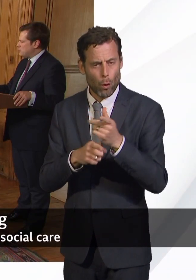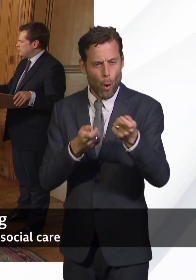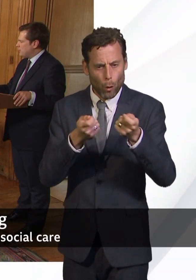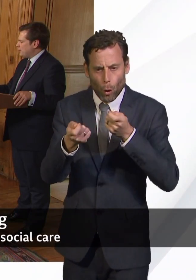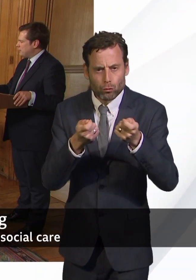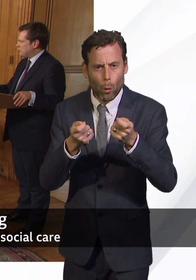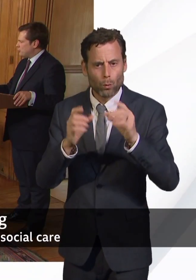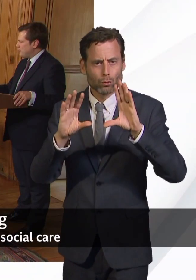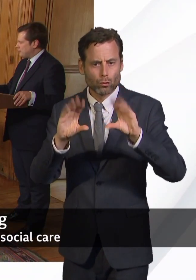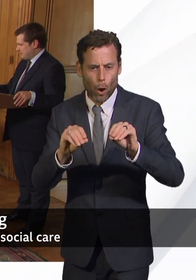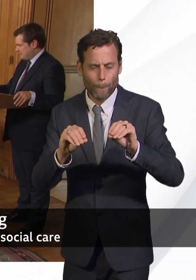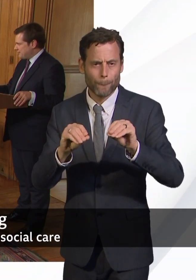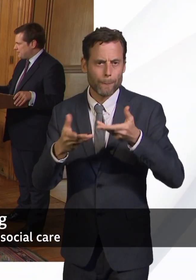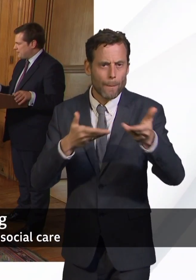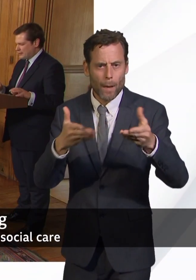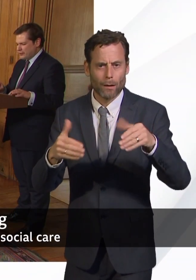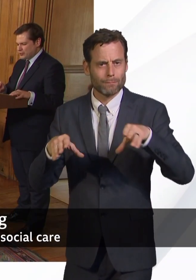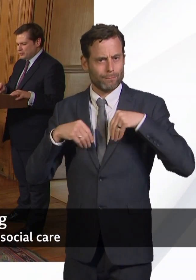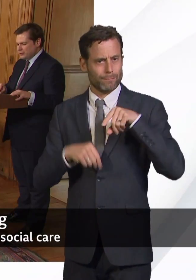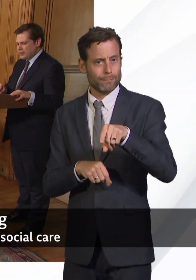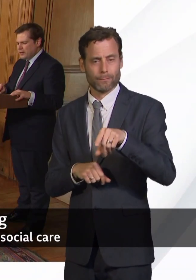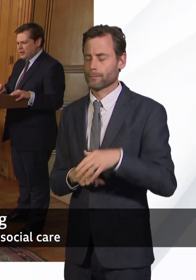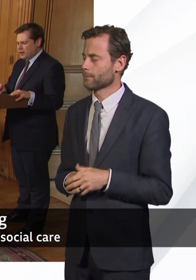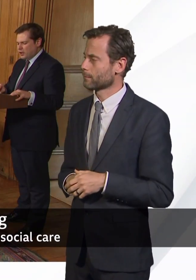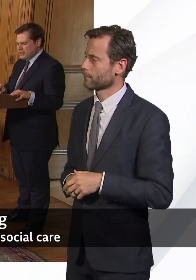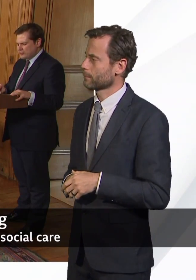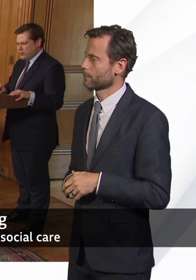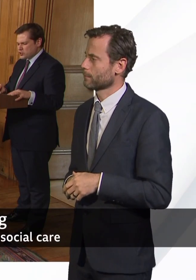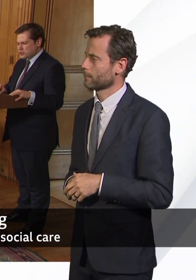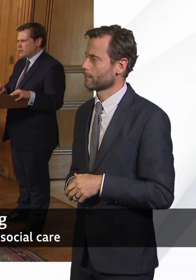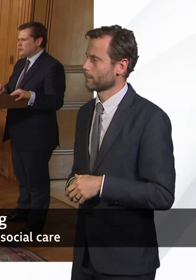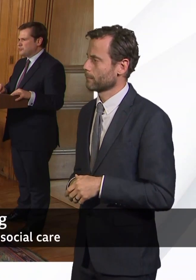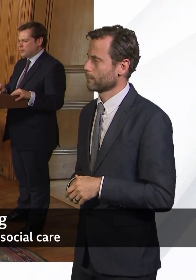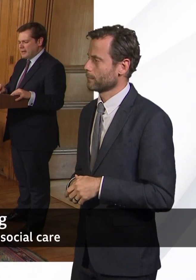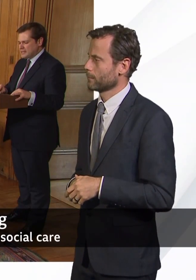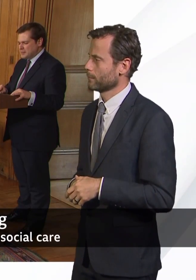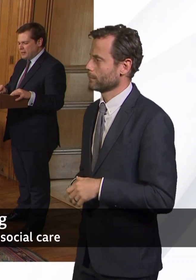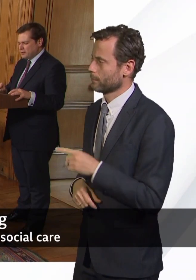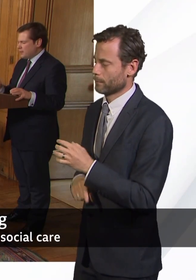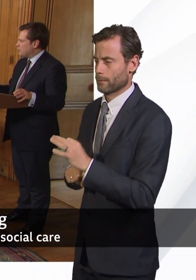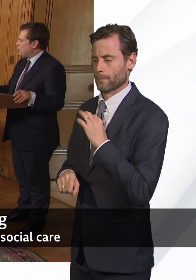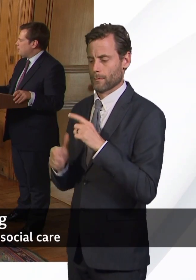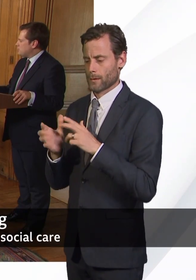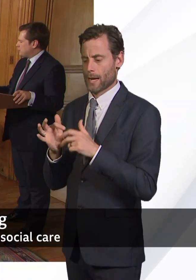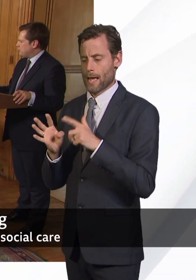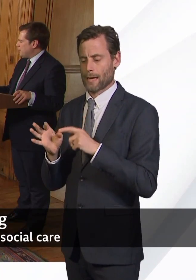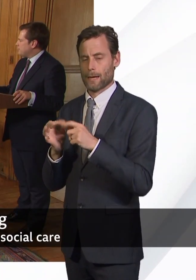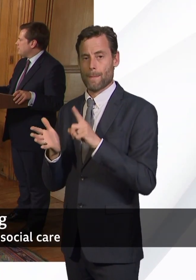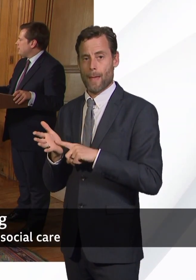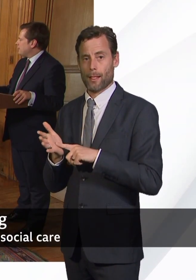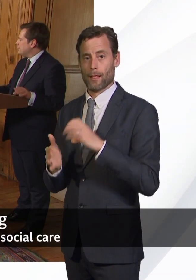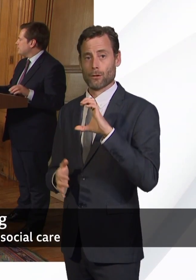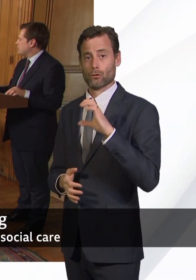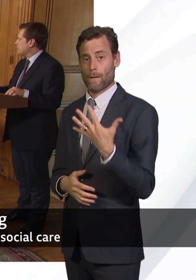important measures that we've just talked about. Thanks very much, Paul. Our next question is from Andy Bell from Channel